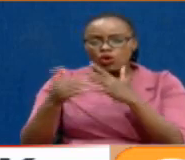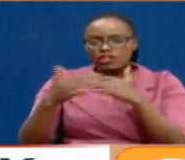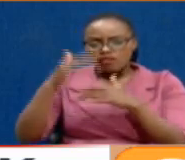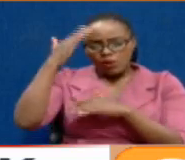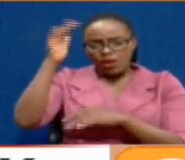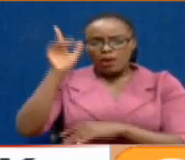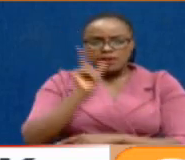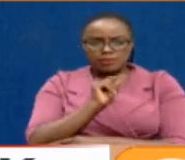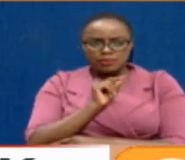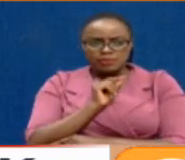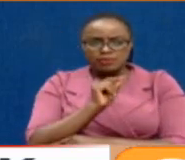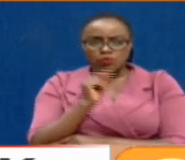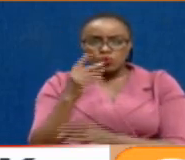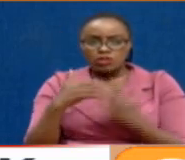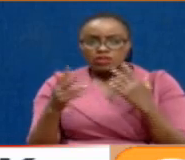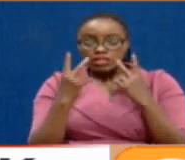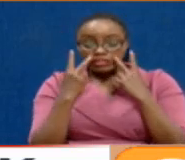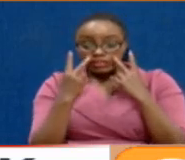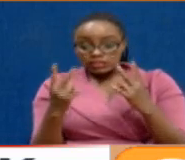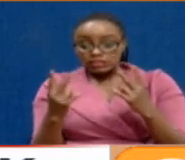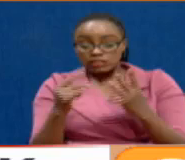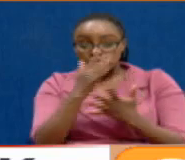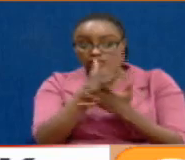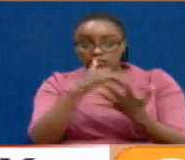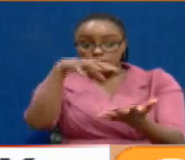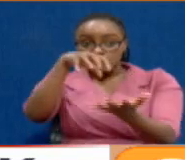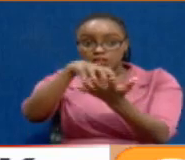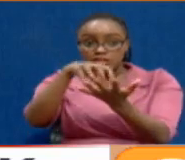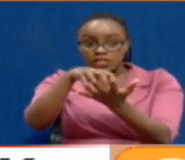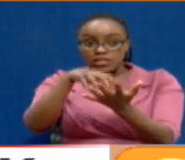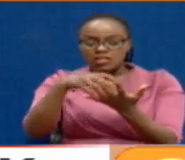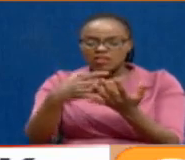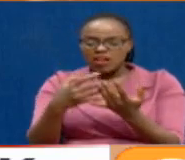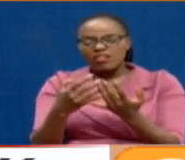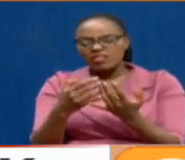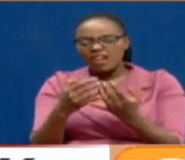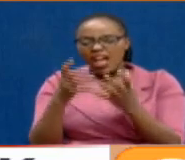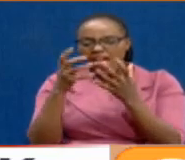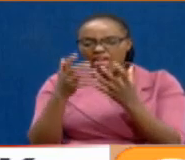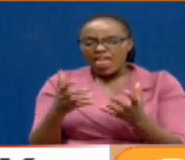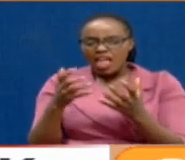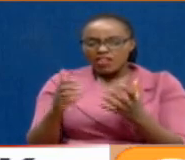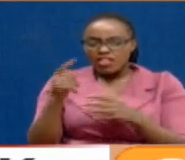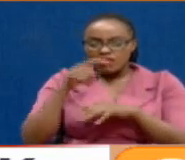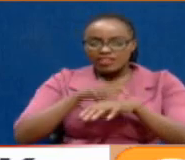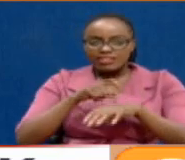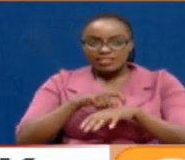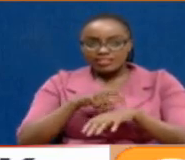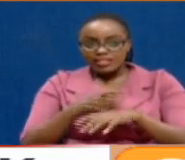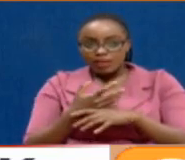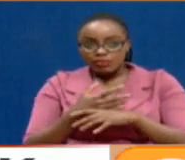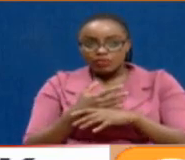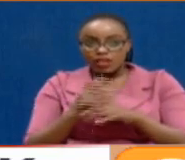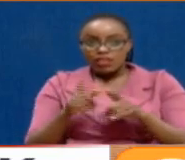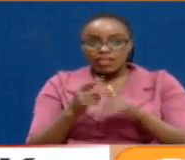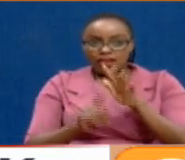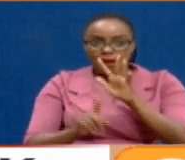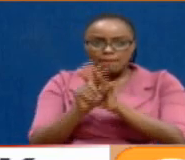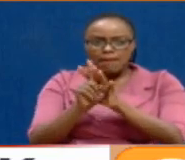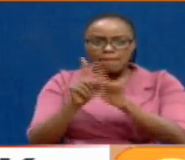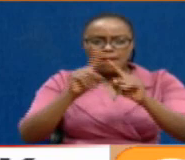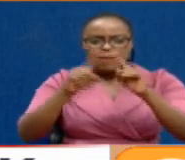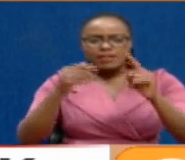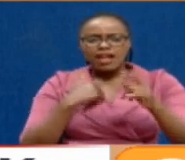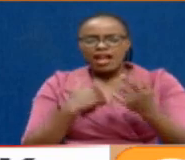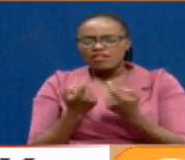think, being seen that some of those cases are a bit severe. So the first time it's mild, and then when it comes, but it's